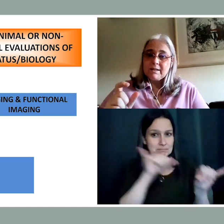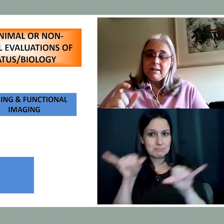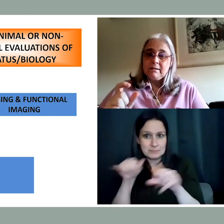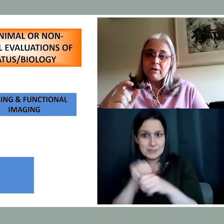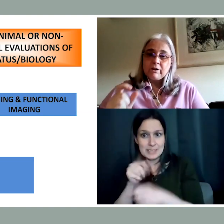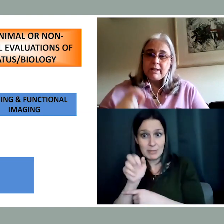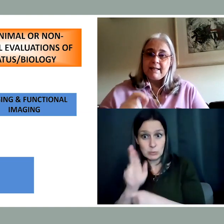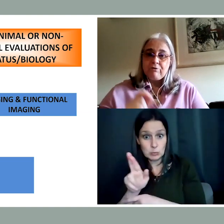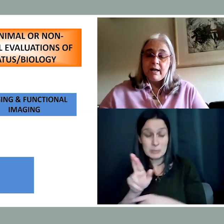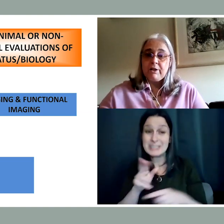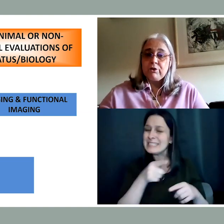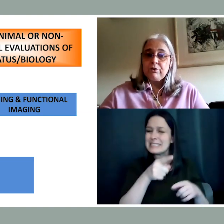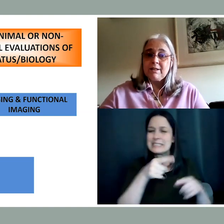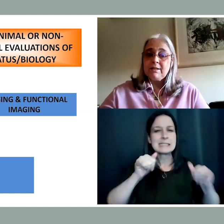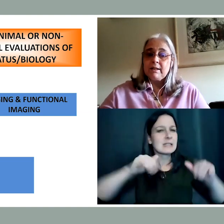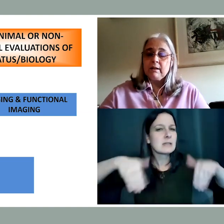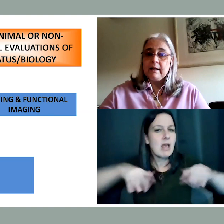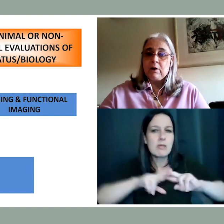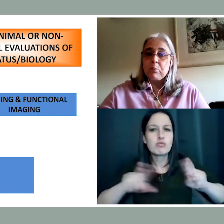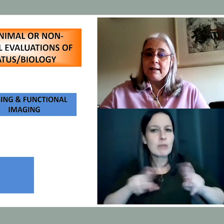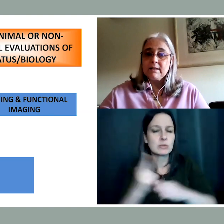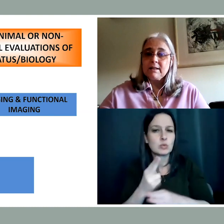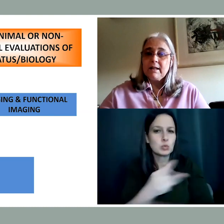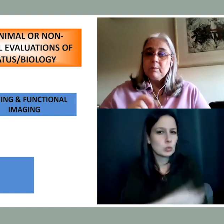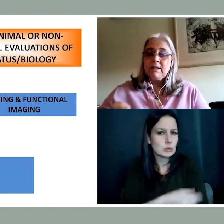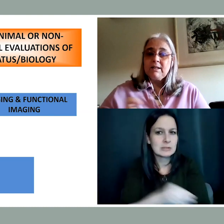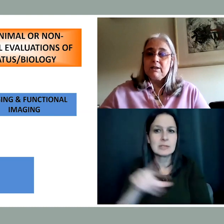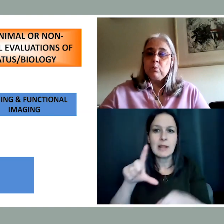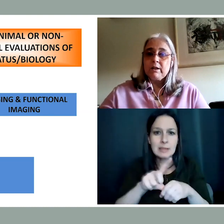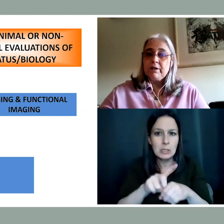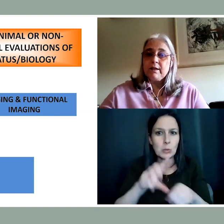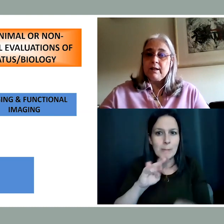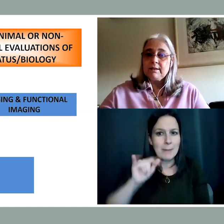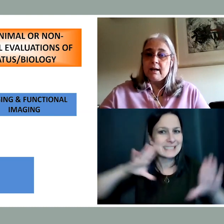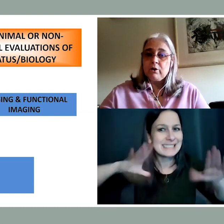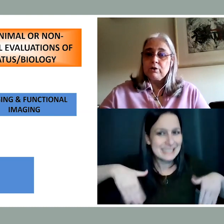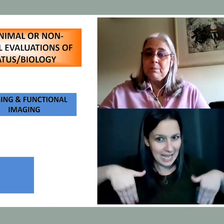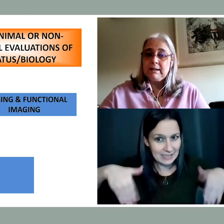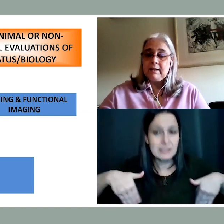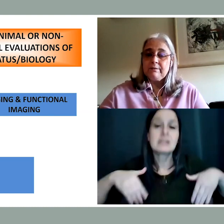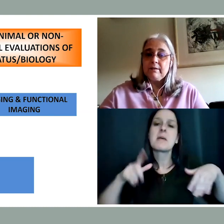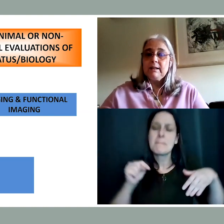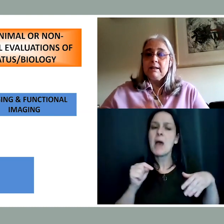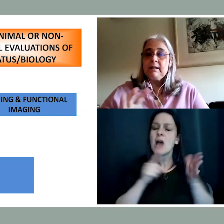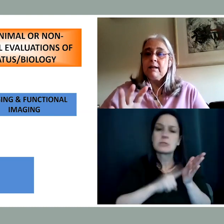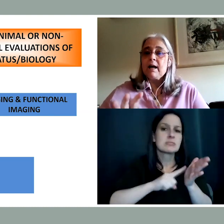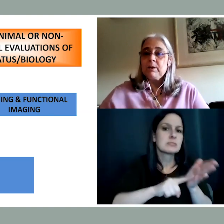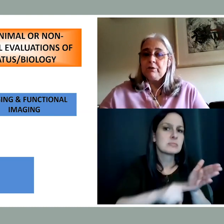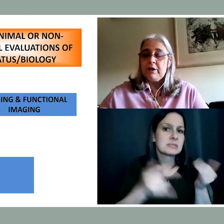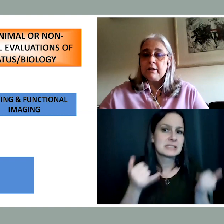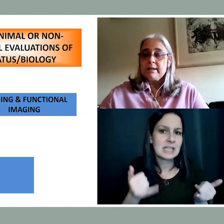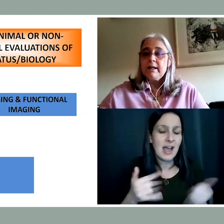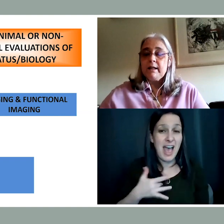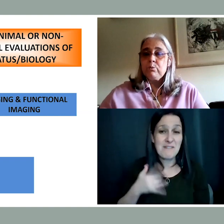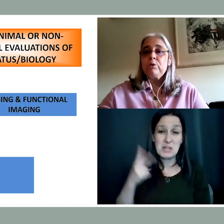We are still not yet ready to use this in clinical practice, but this is one of the things that I also believe that in a couple